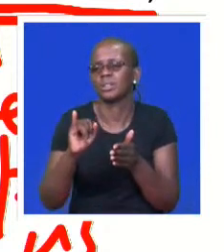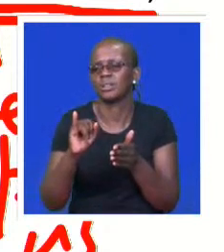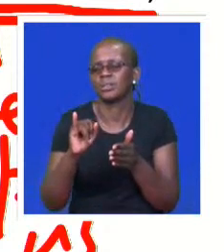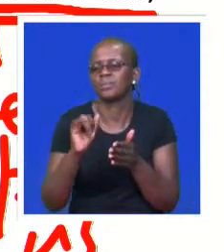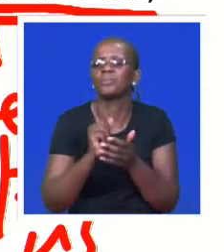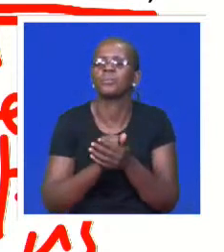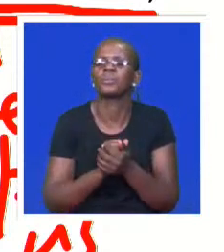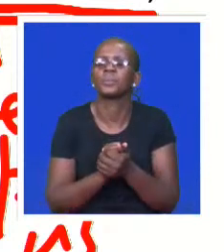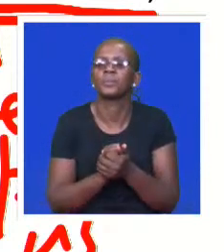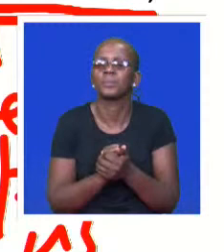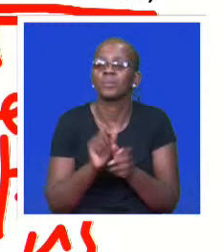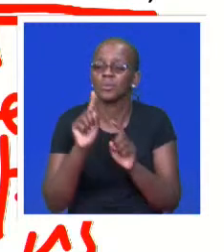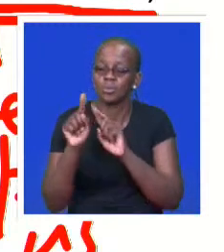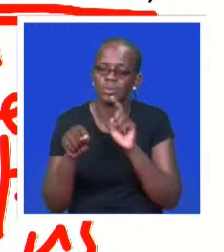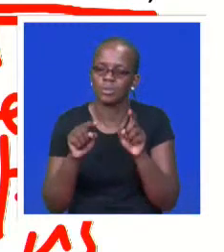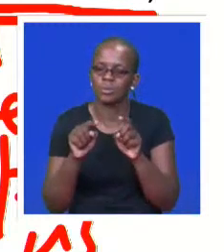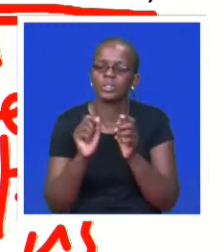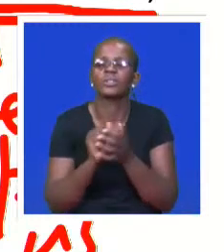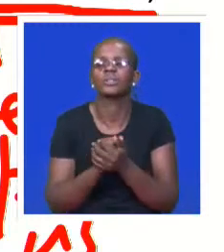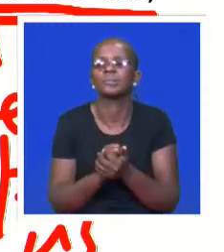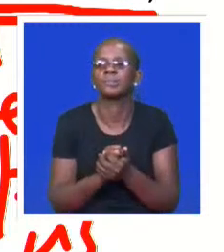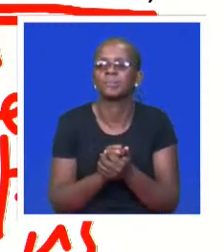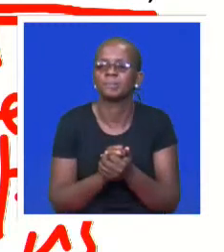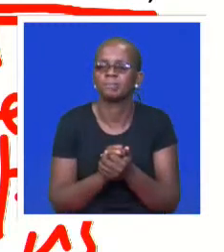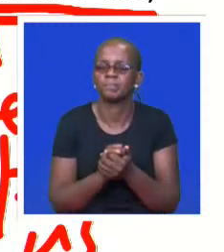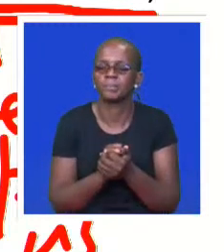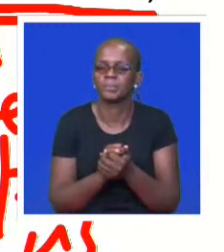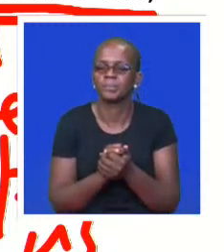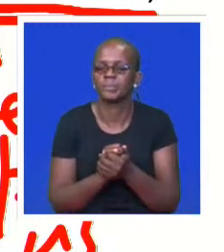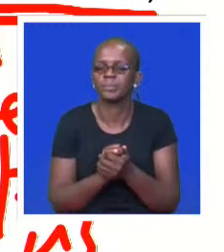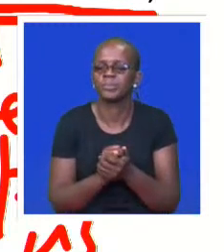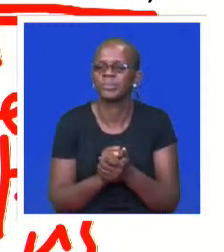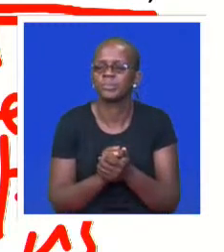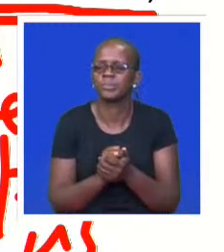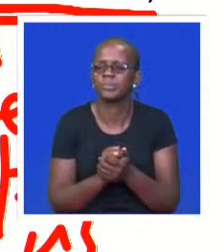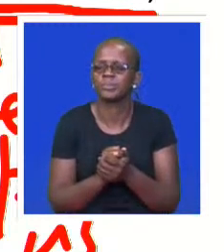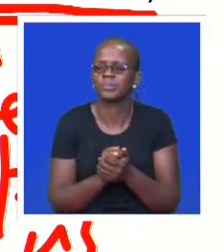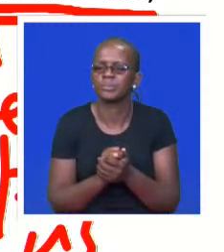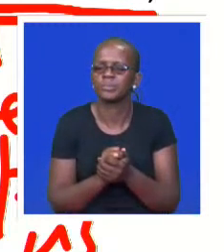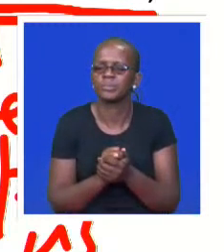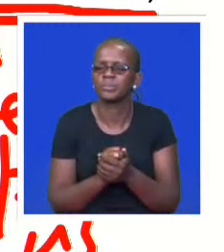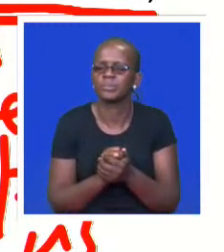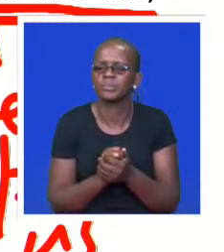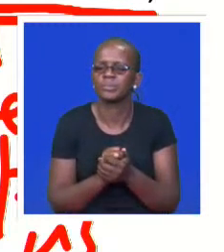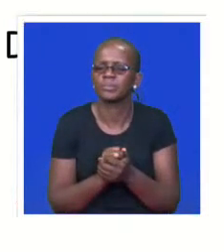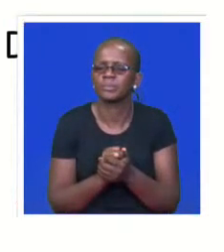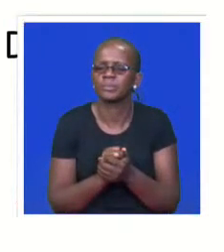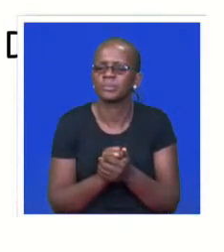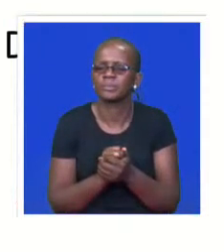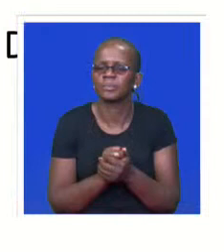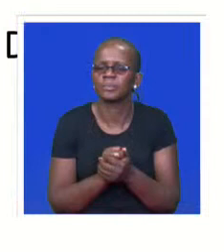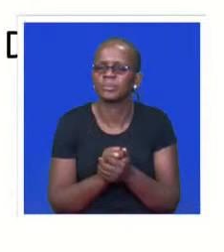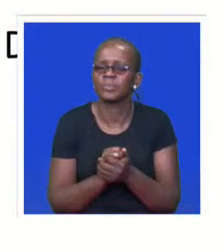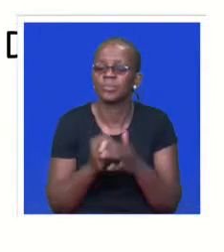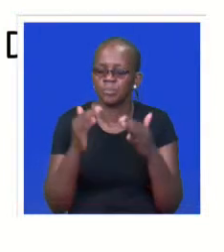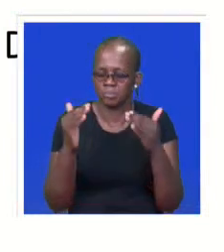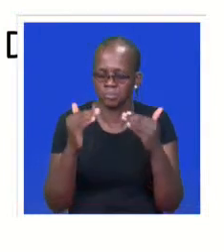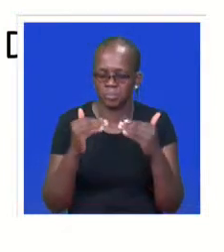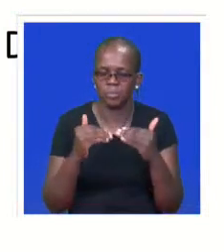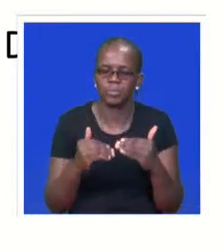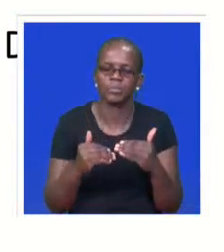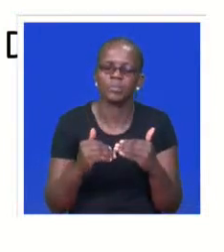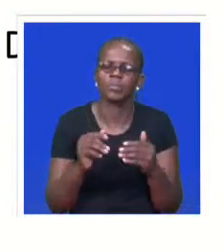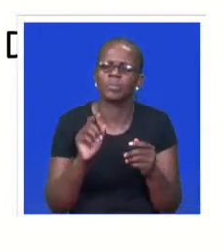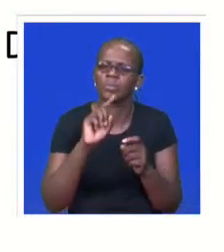part. You need to answer the first part before you answer the second part. So let us move on, dear Elena,